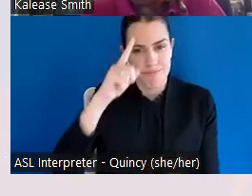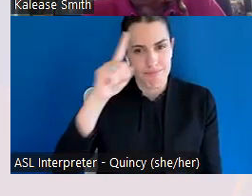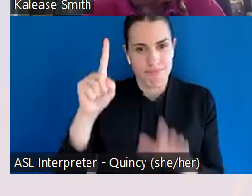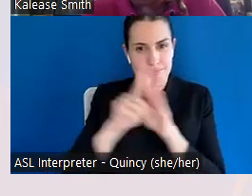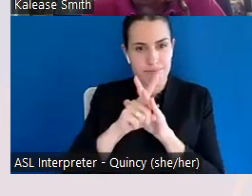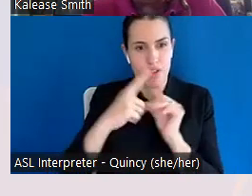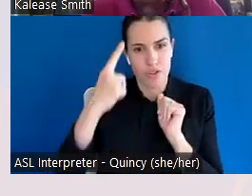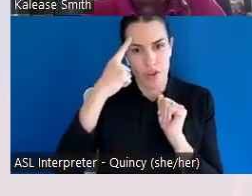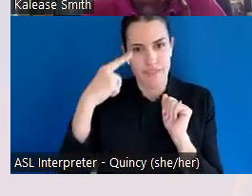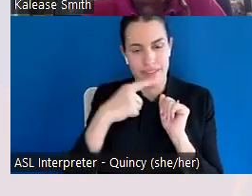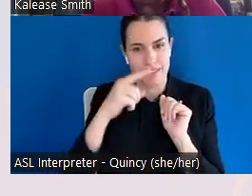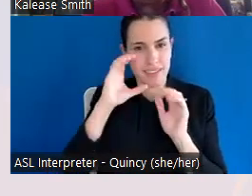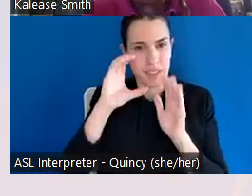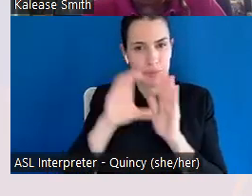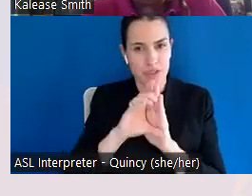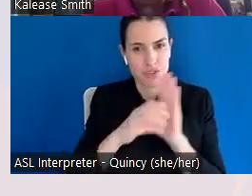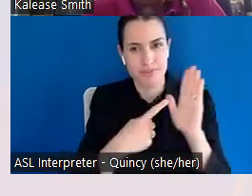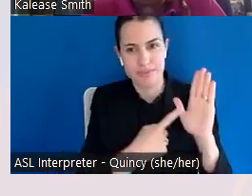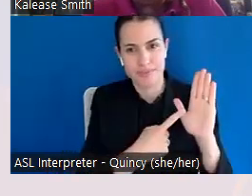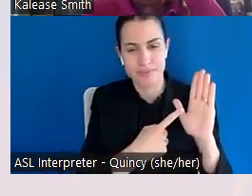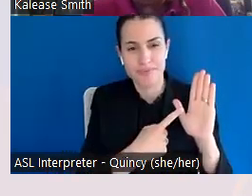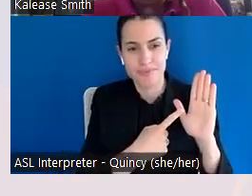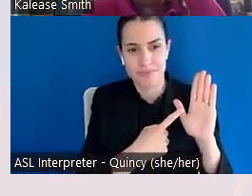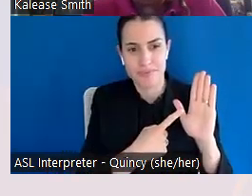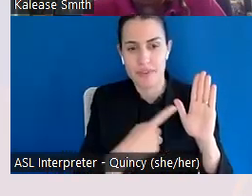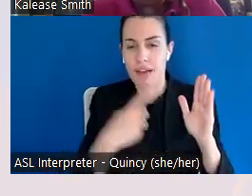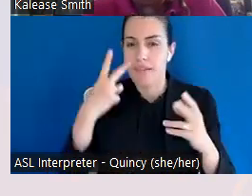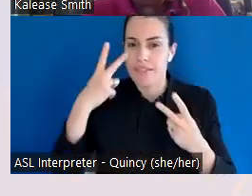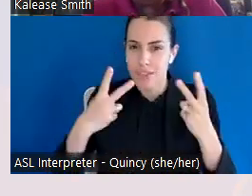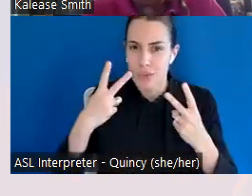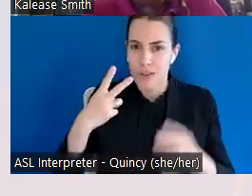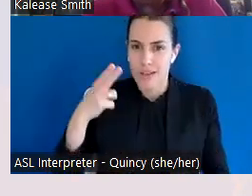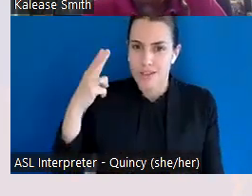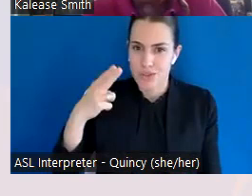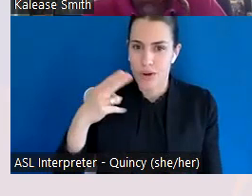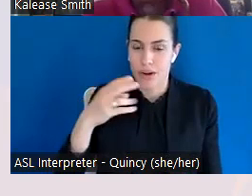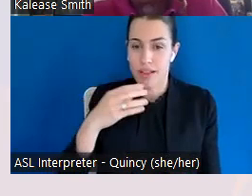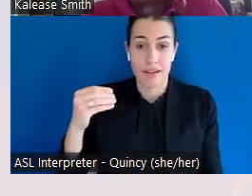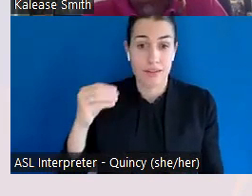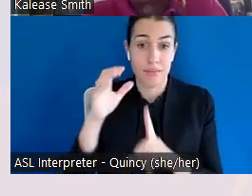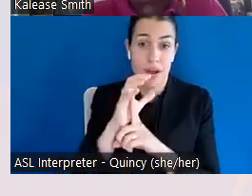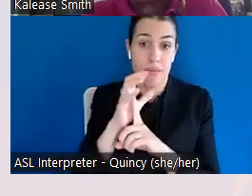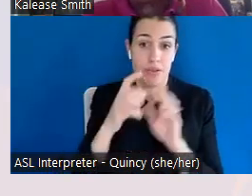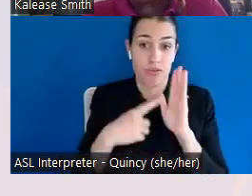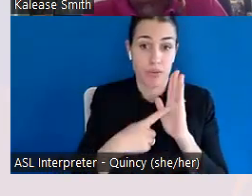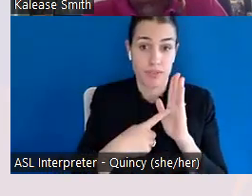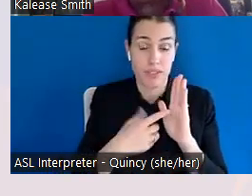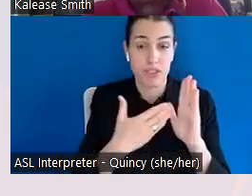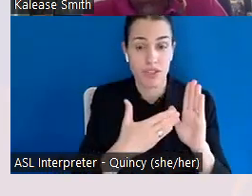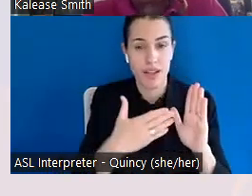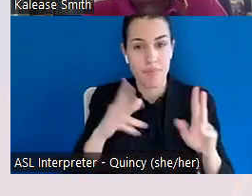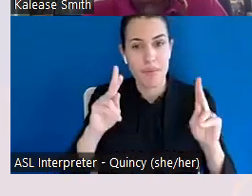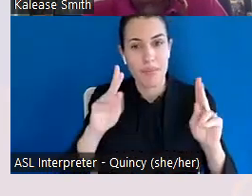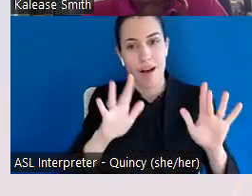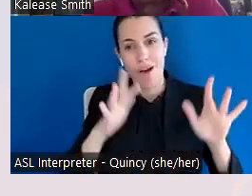image. So this is it's a visual, historical, and a popular representation that is glamorized